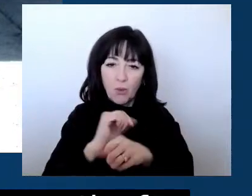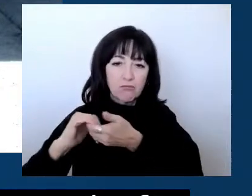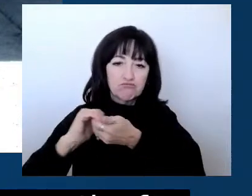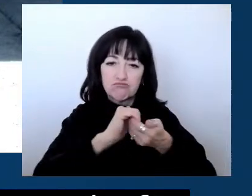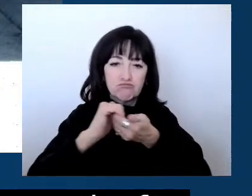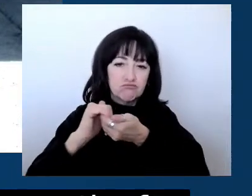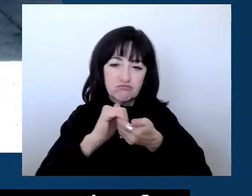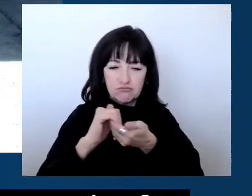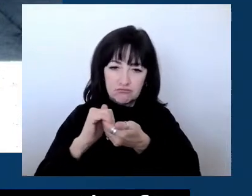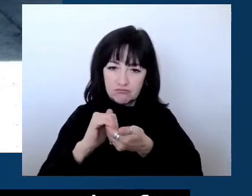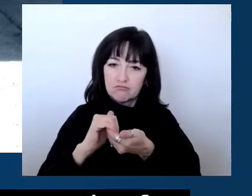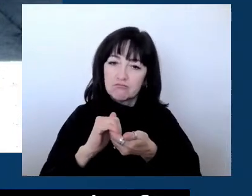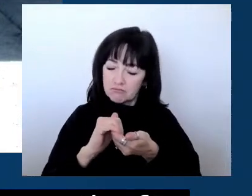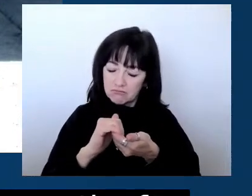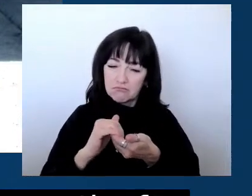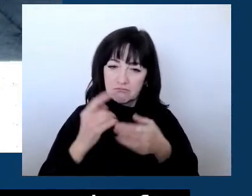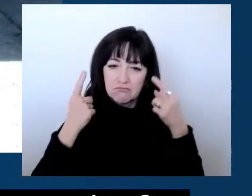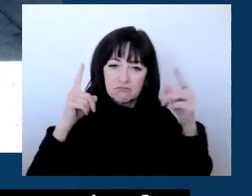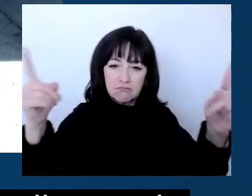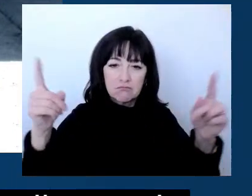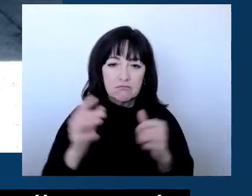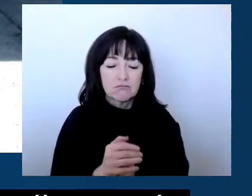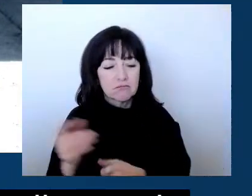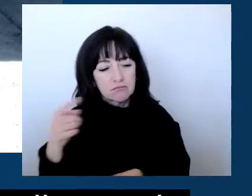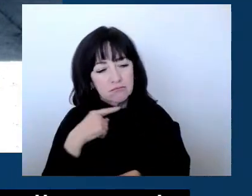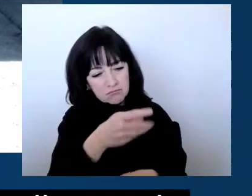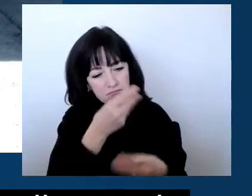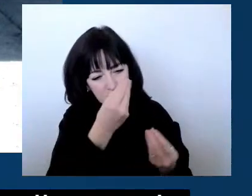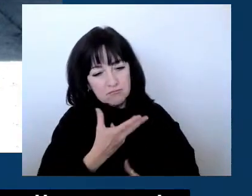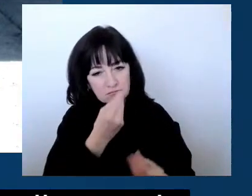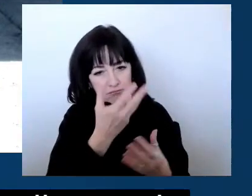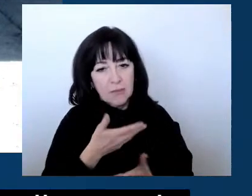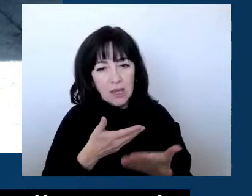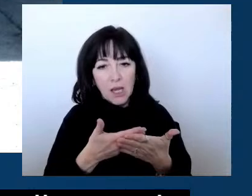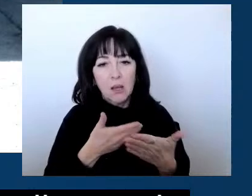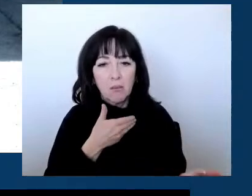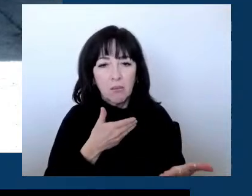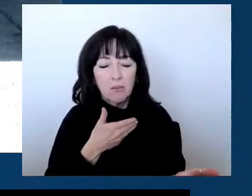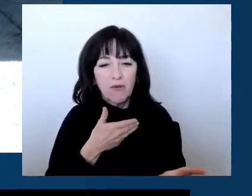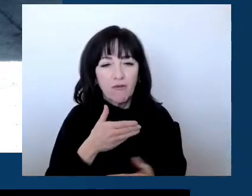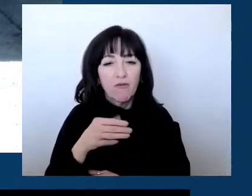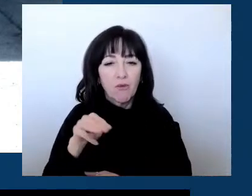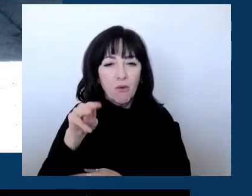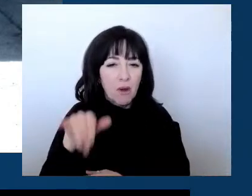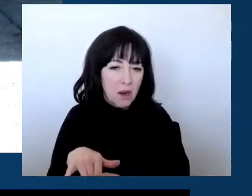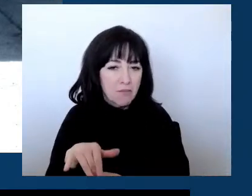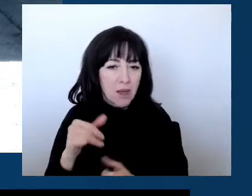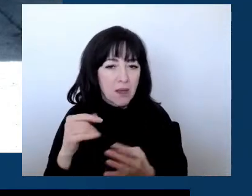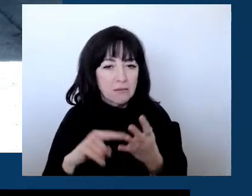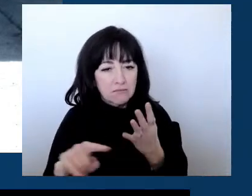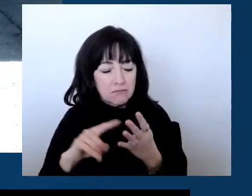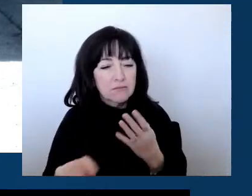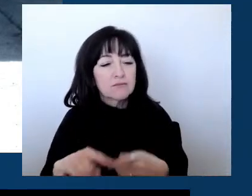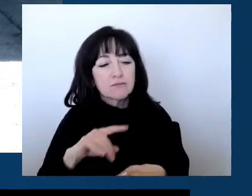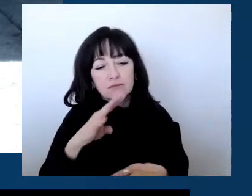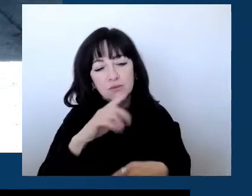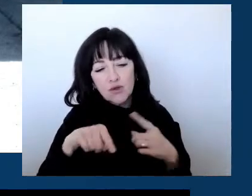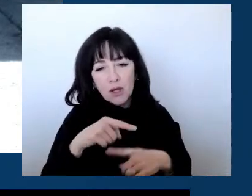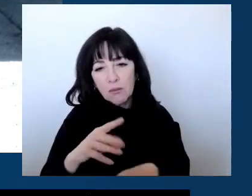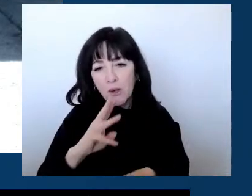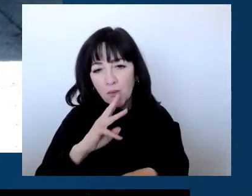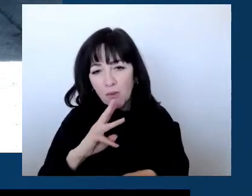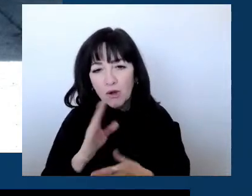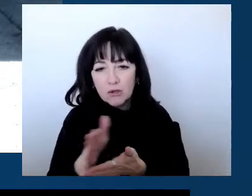said, I'd like for you to report out of your committee by Memorial Day: water infrastructure legislation, drinking water, wastewater